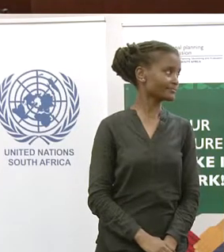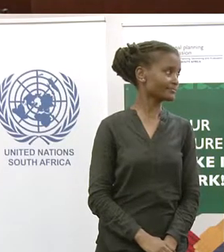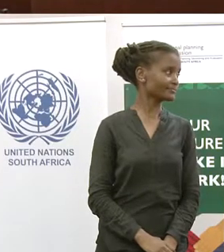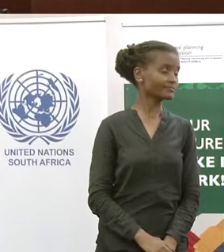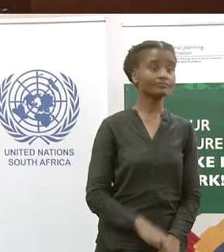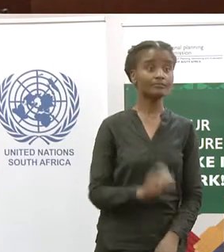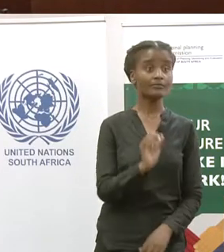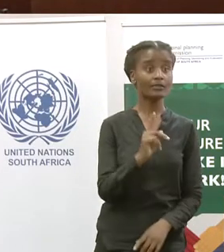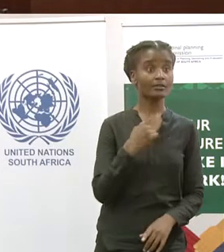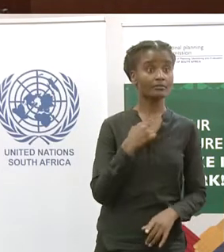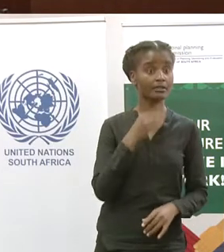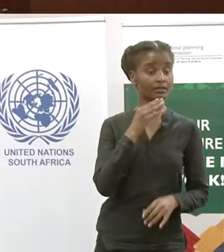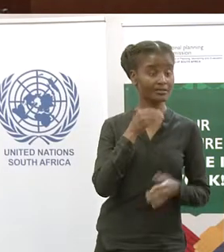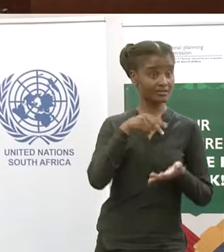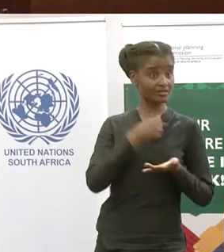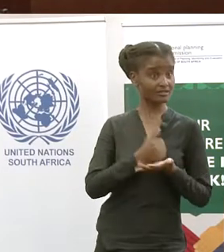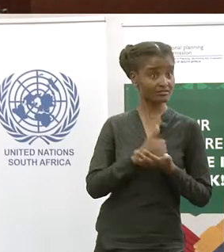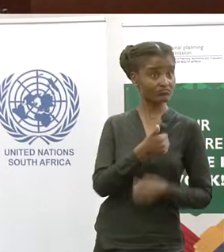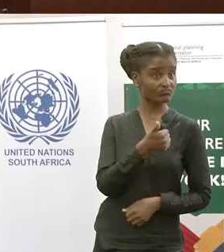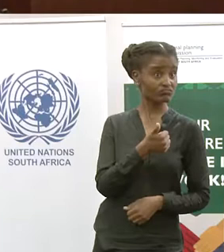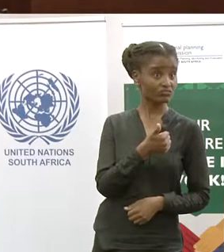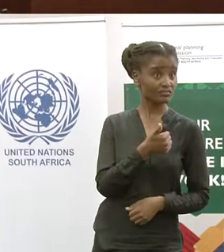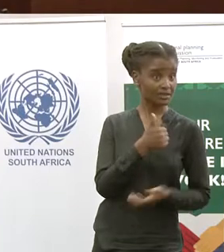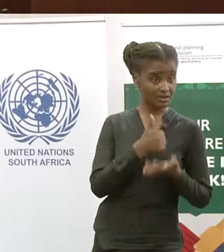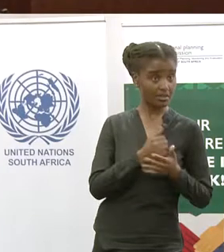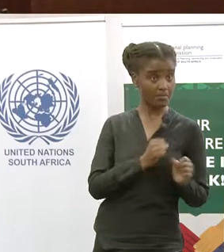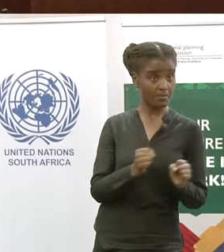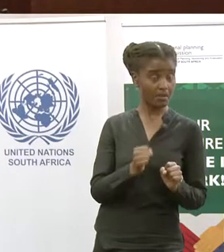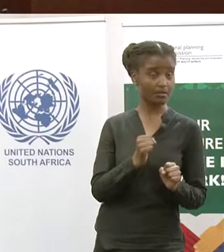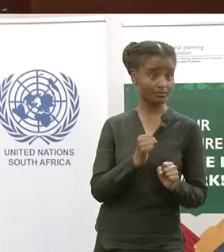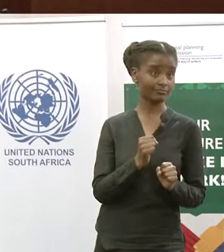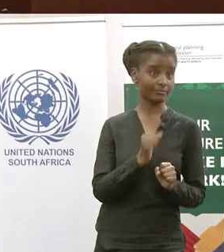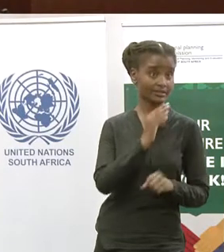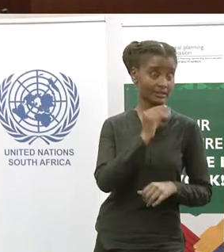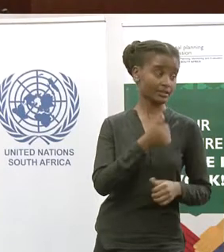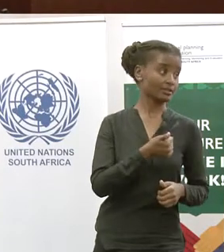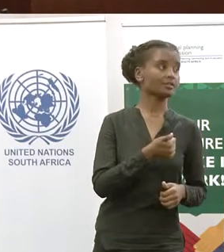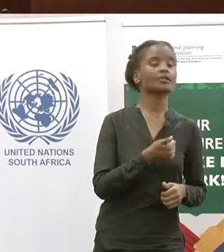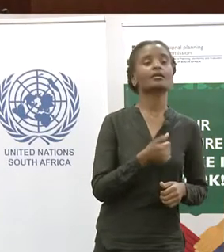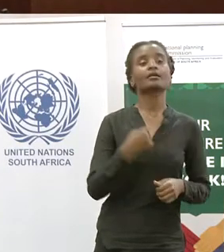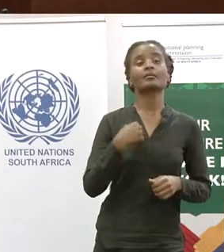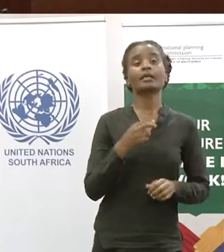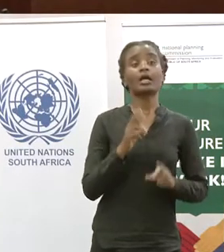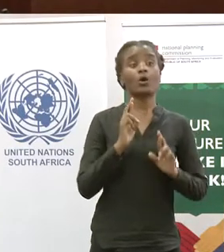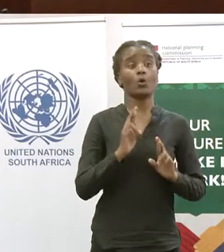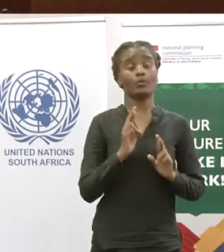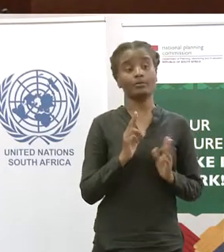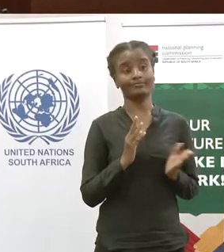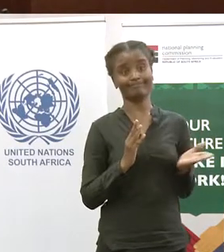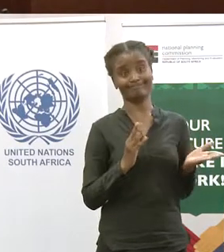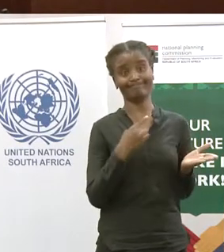Oh. Okay. Is it okay if I speak from here? Yes. I was hoping that the Justice was going to speak